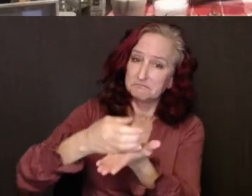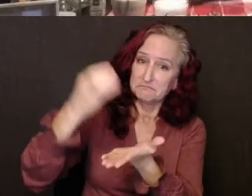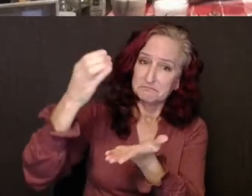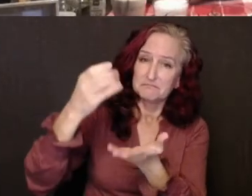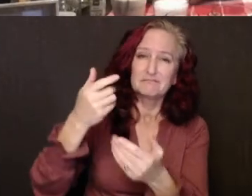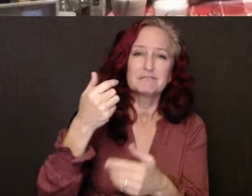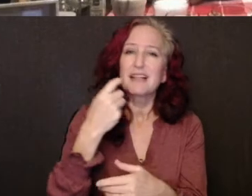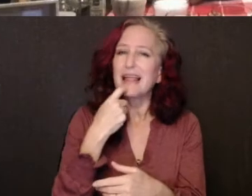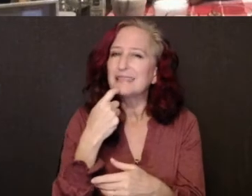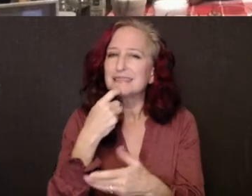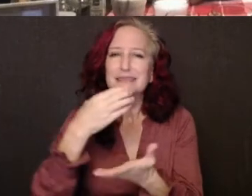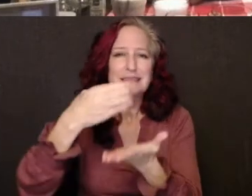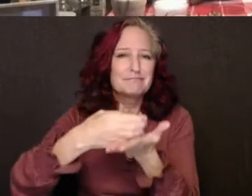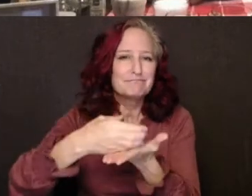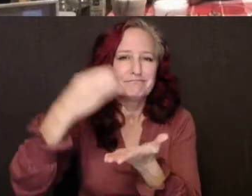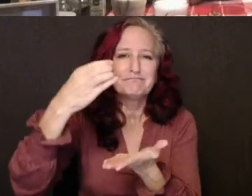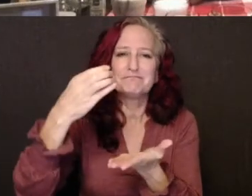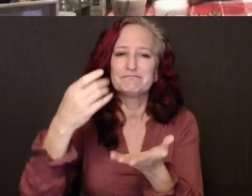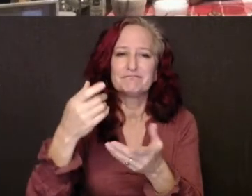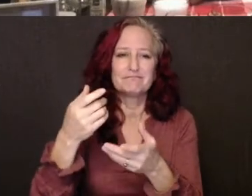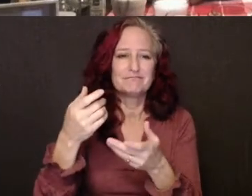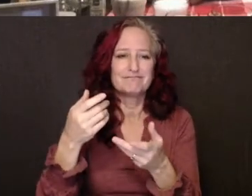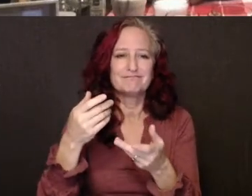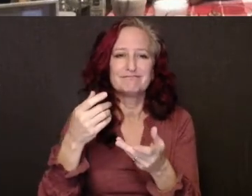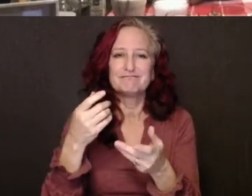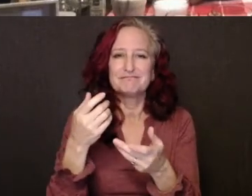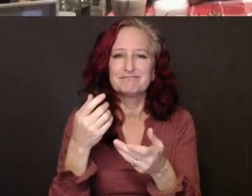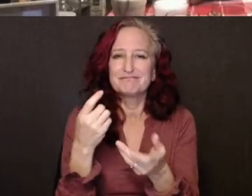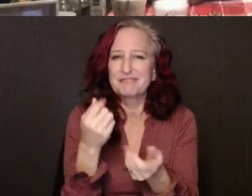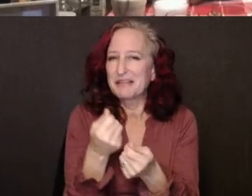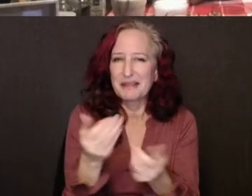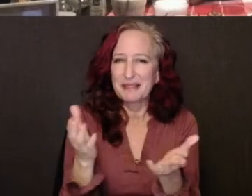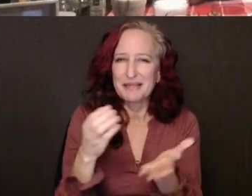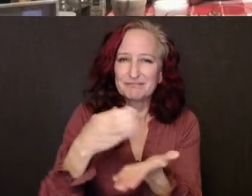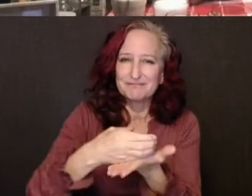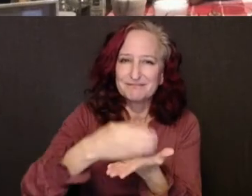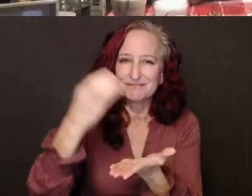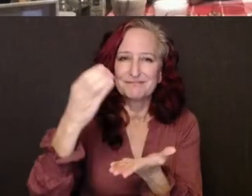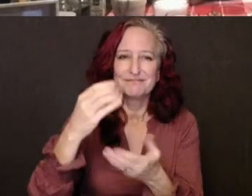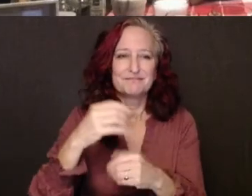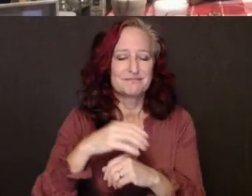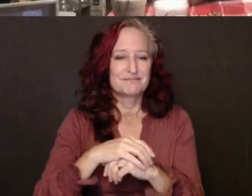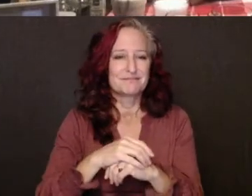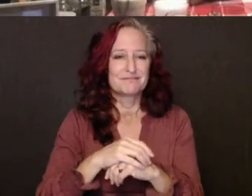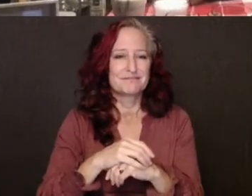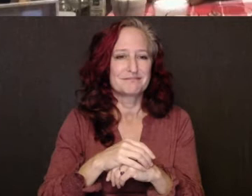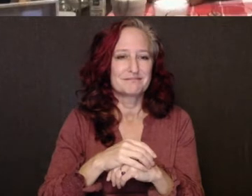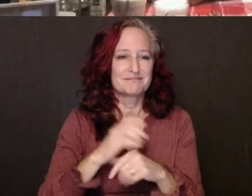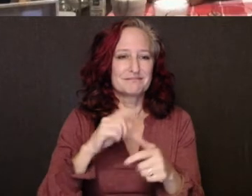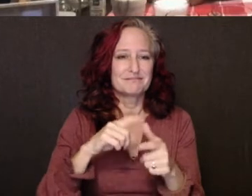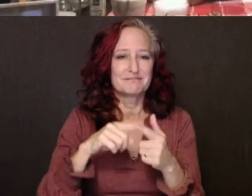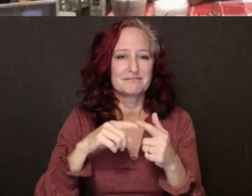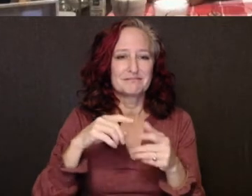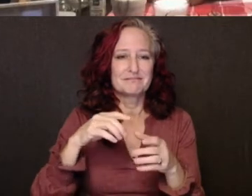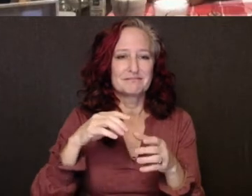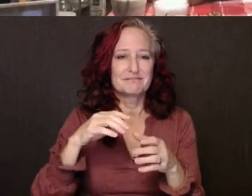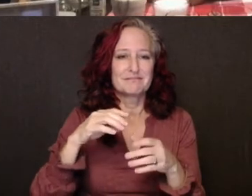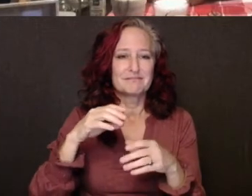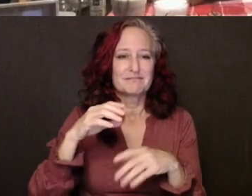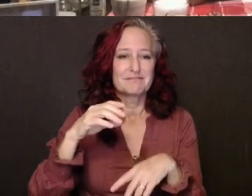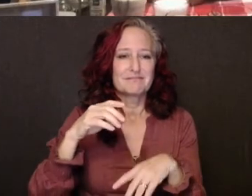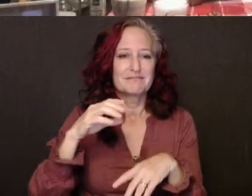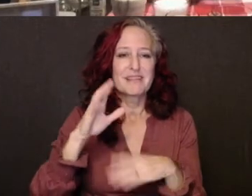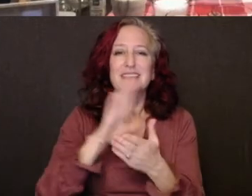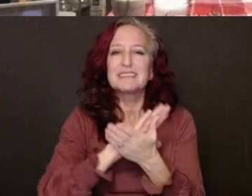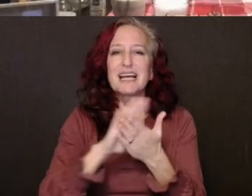didn't have little glass jars like that, what would you suggest they use instead? Yeah, I would you could use a